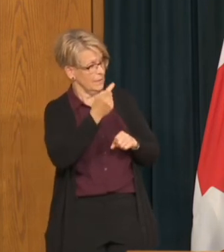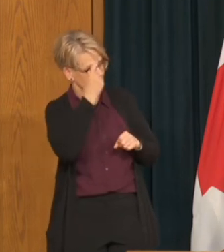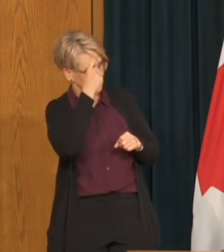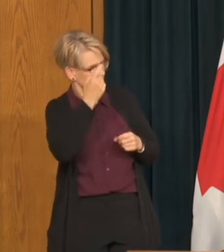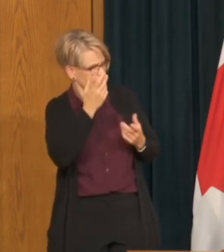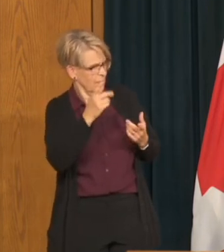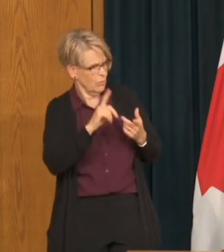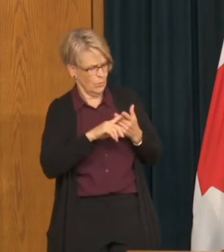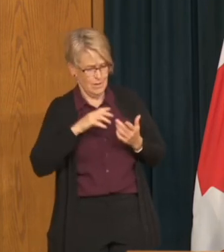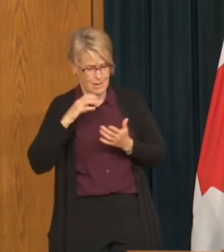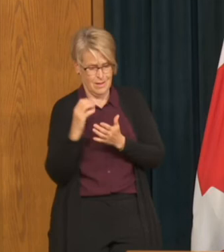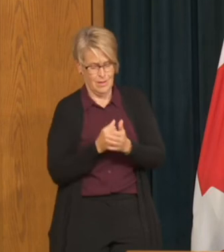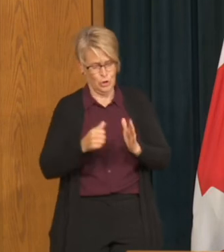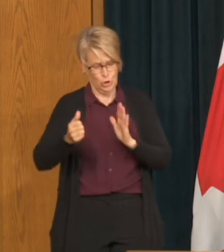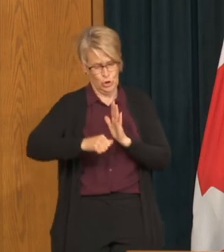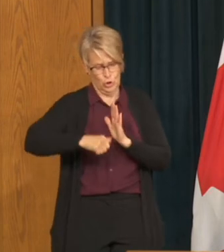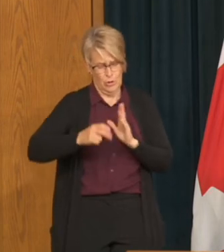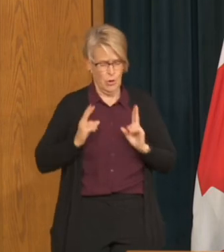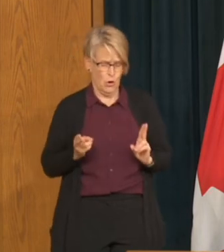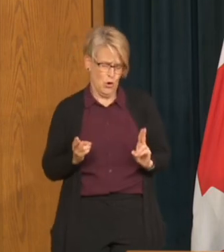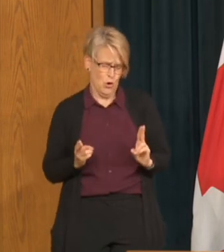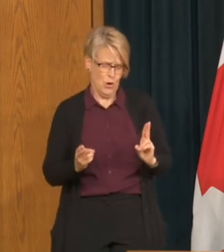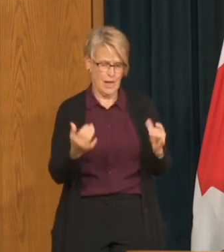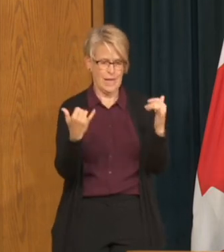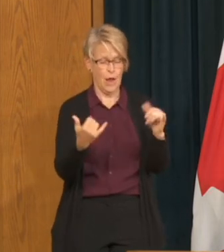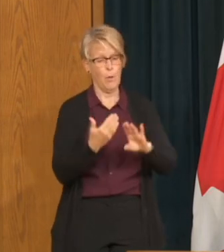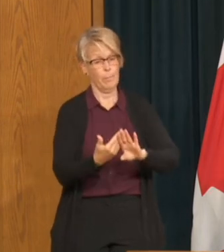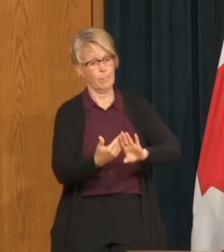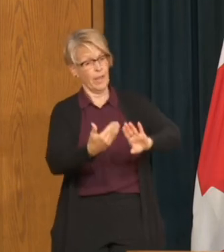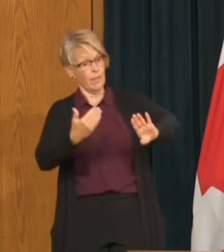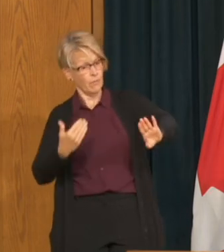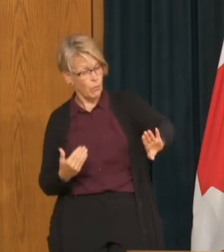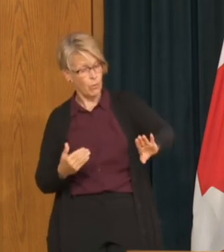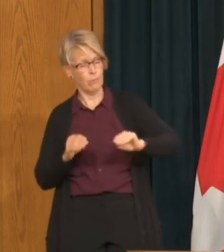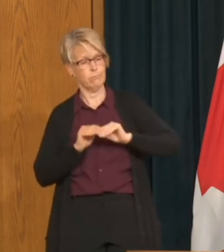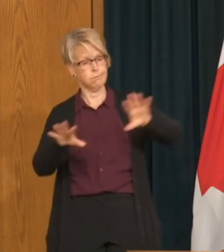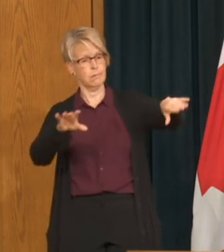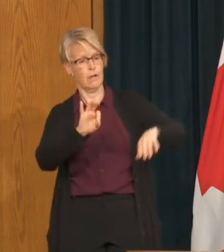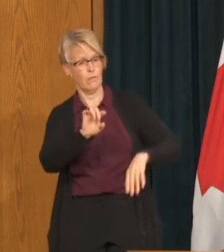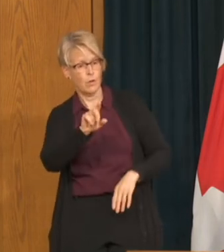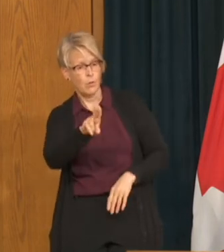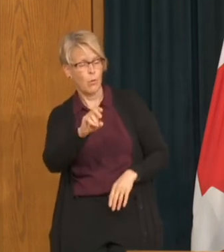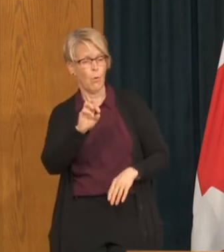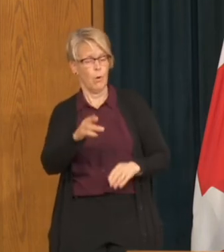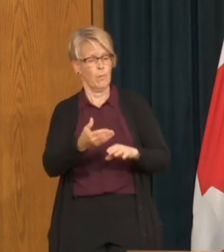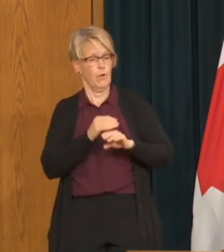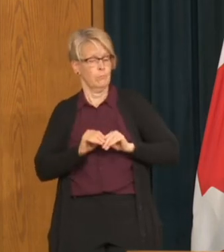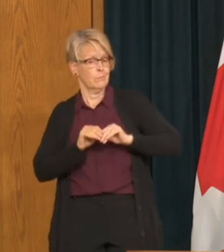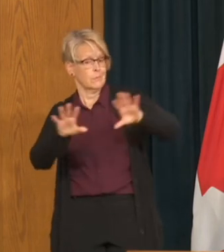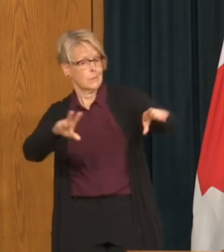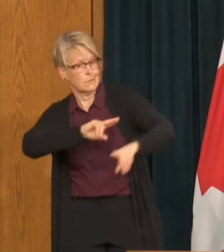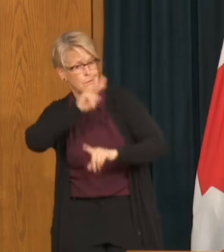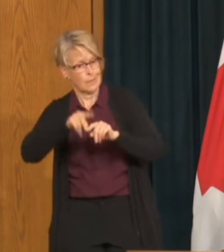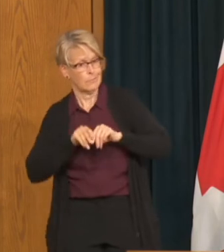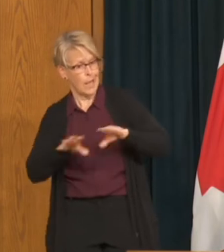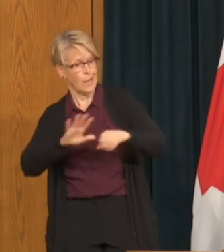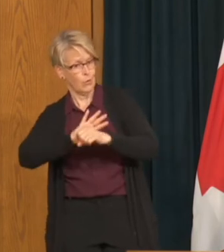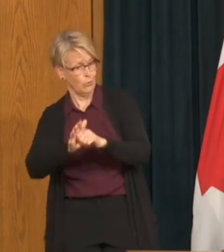surgeries and procedures done as possible before the flu season and a possible second wave might hit?